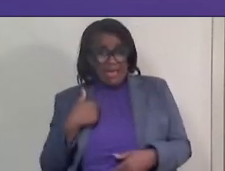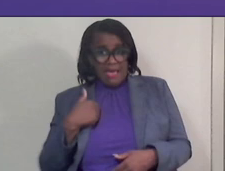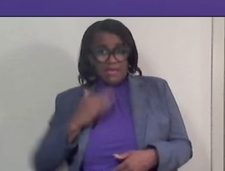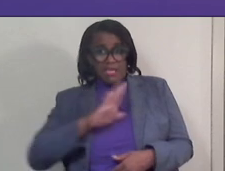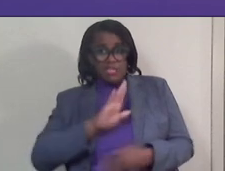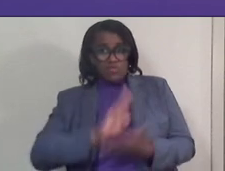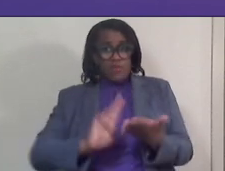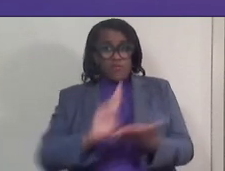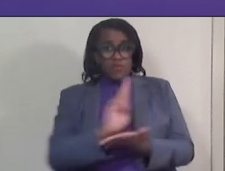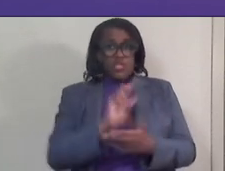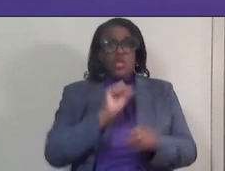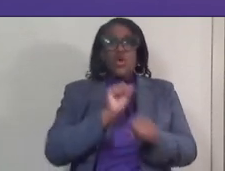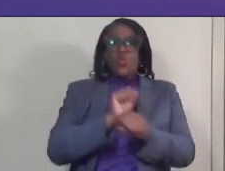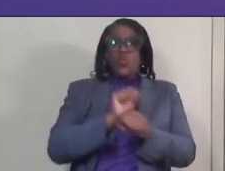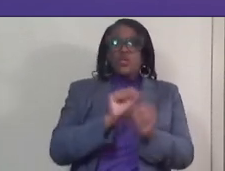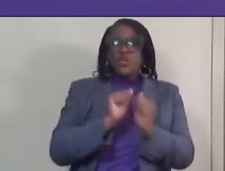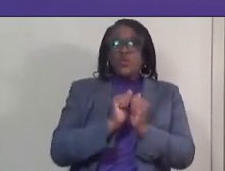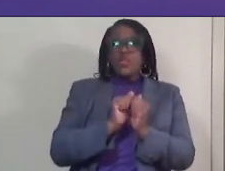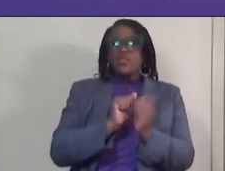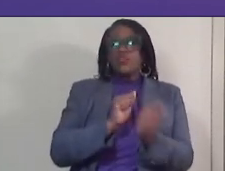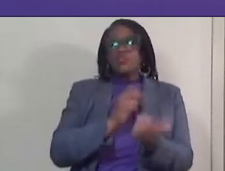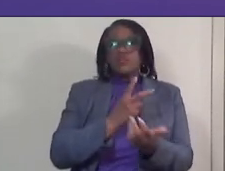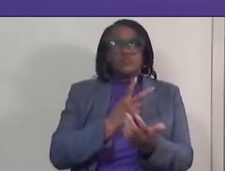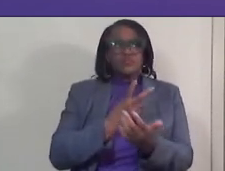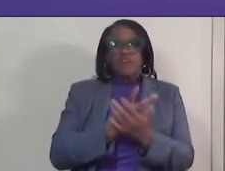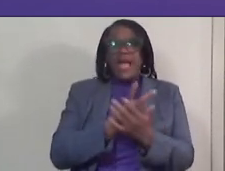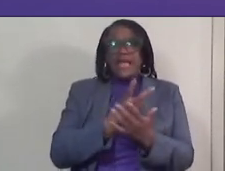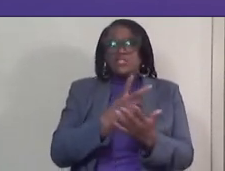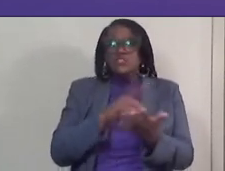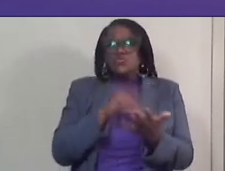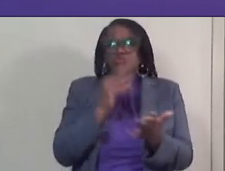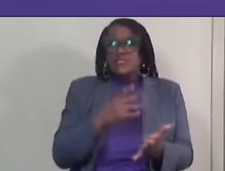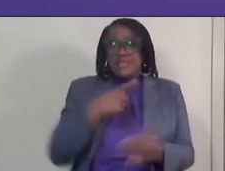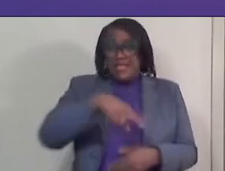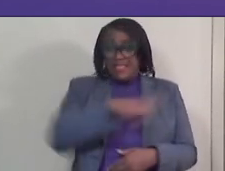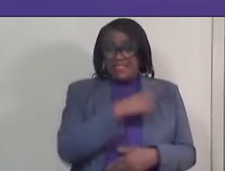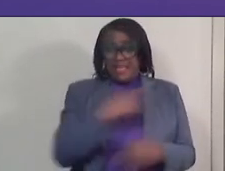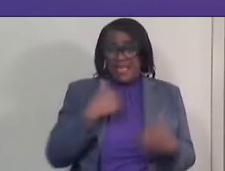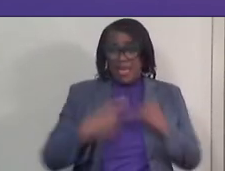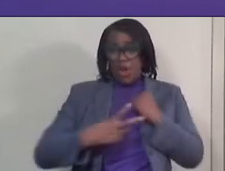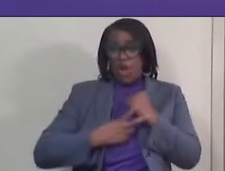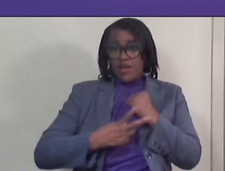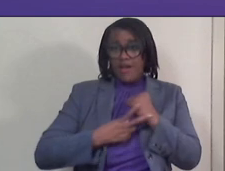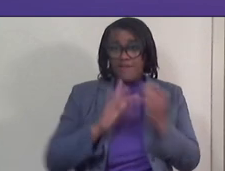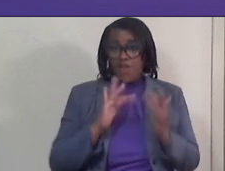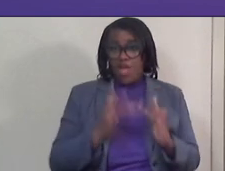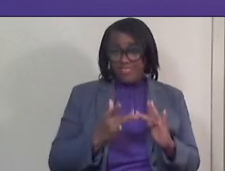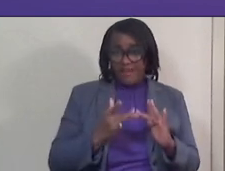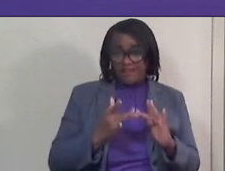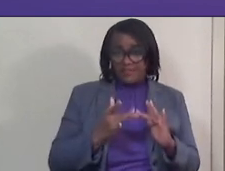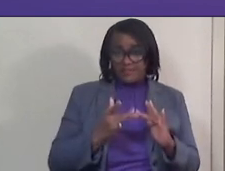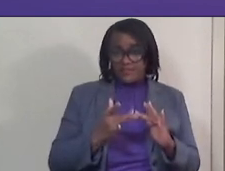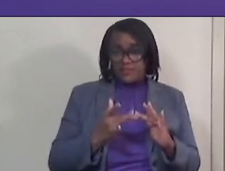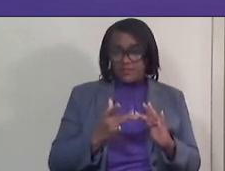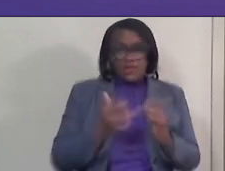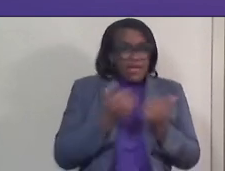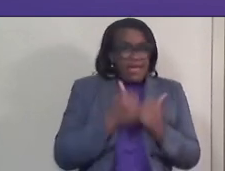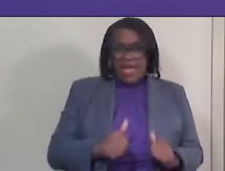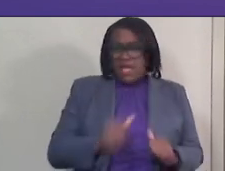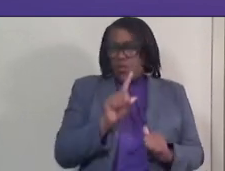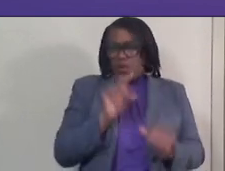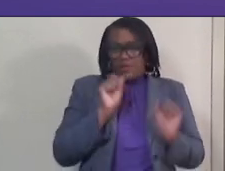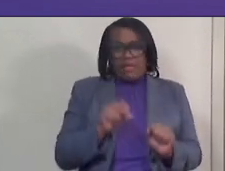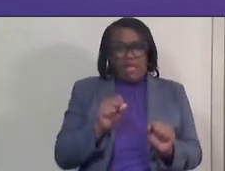with graduate students, they created an archive online that anybody can contribute